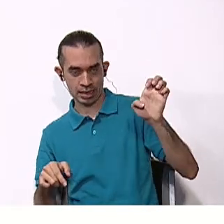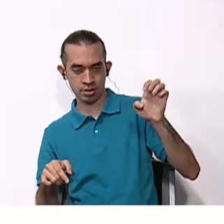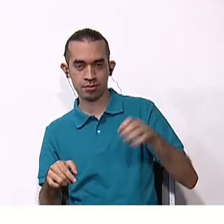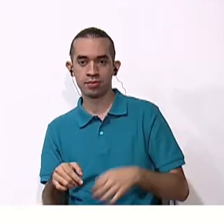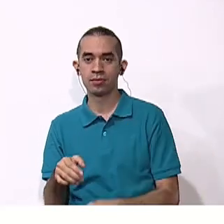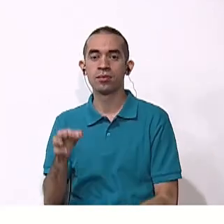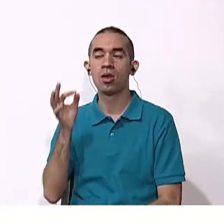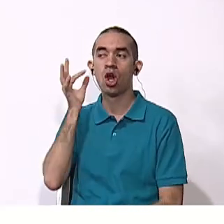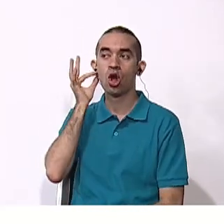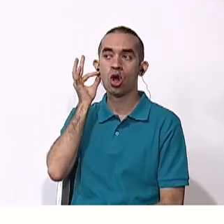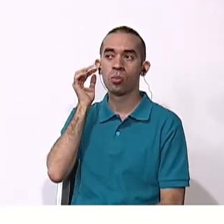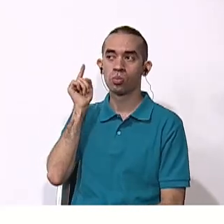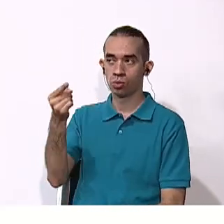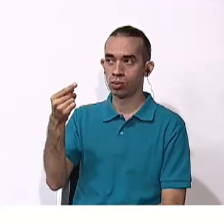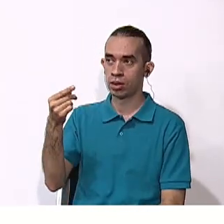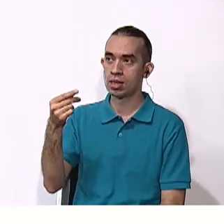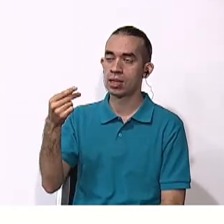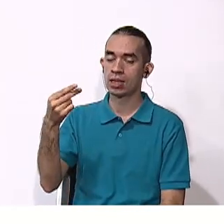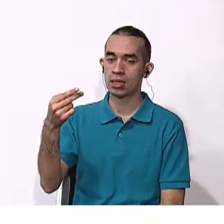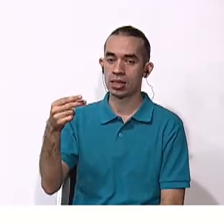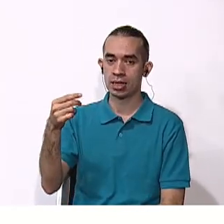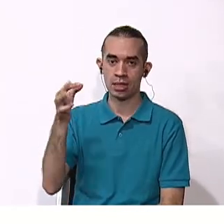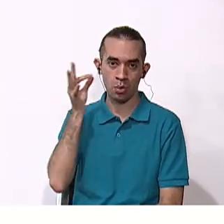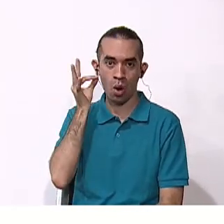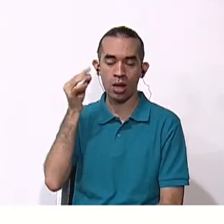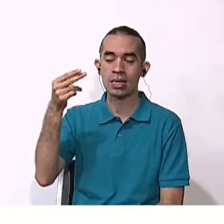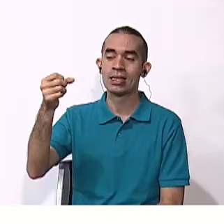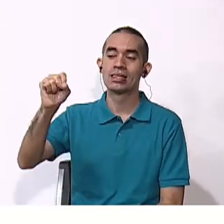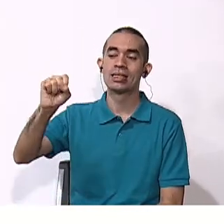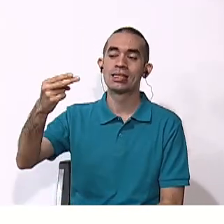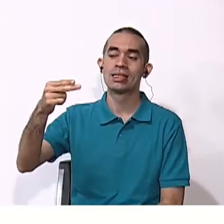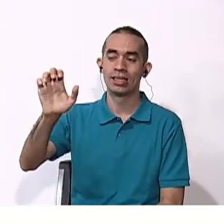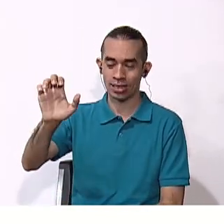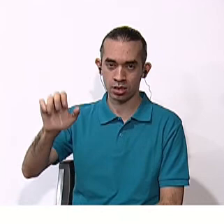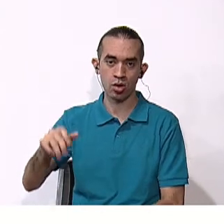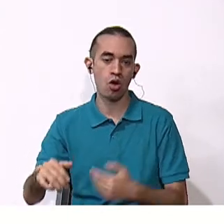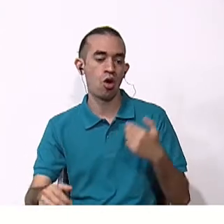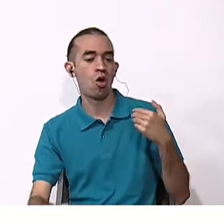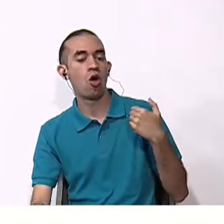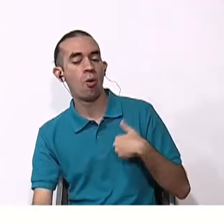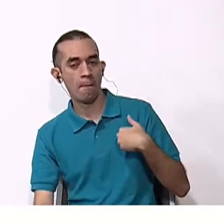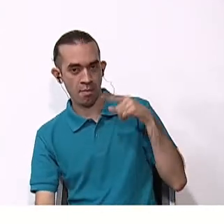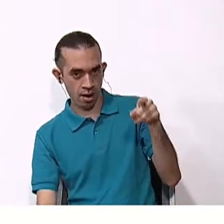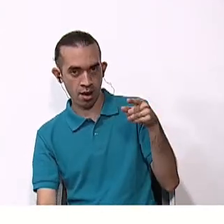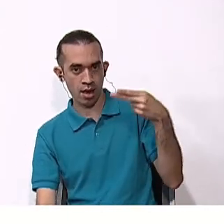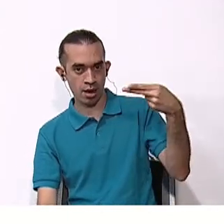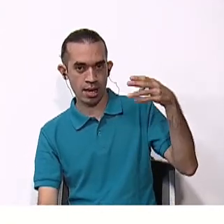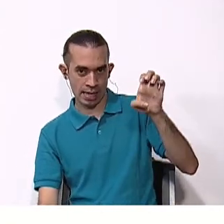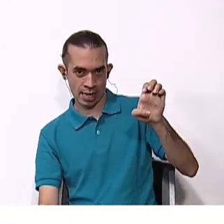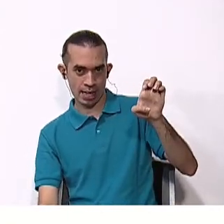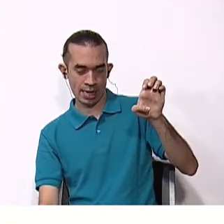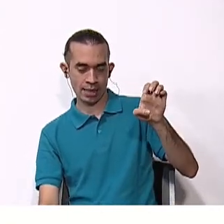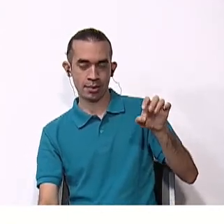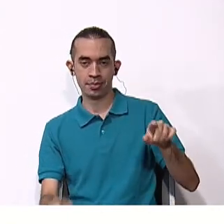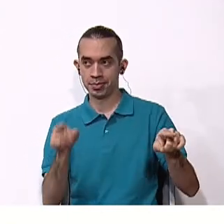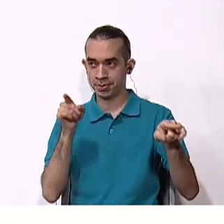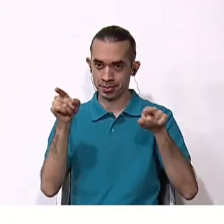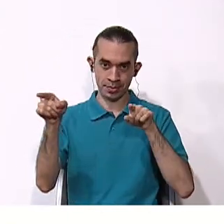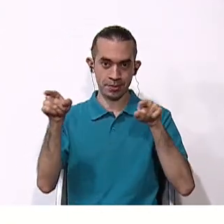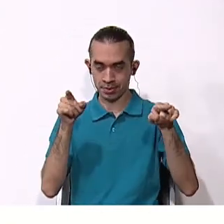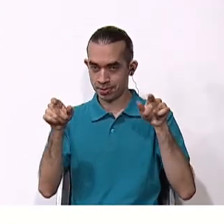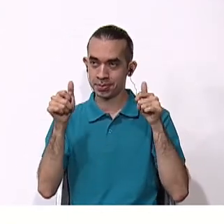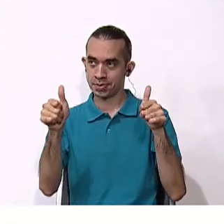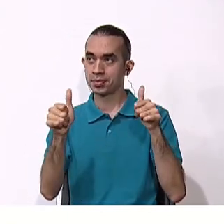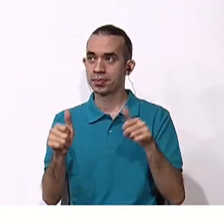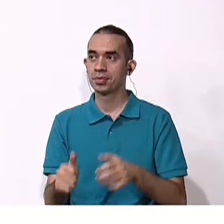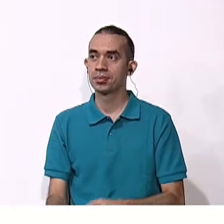She is a girl and he is a boy. Very good,